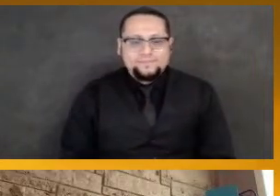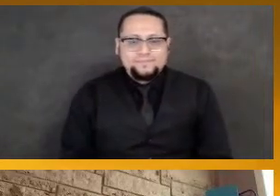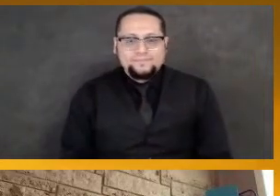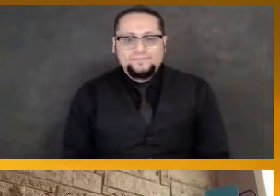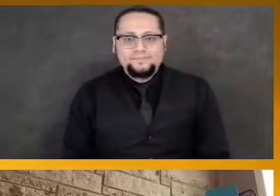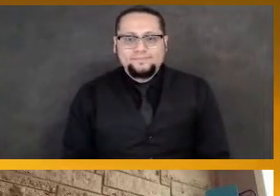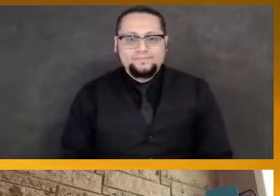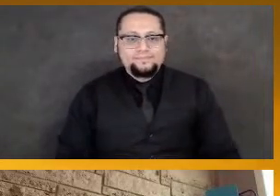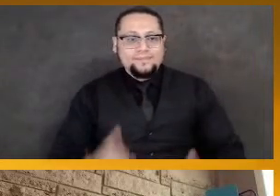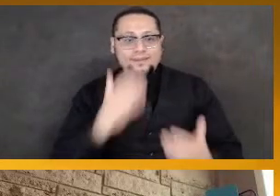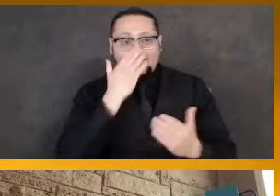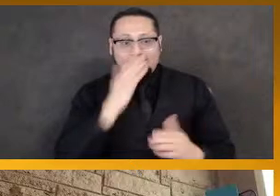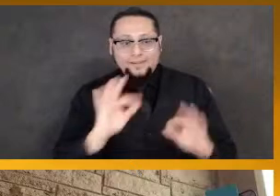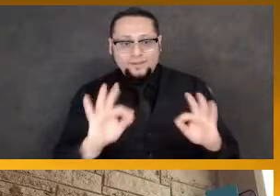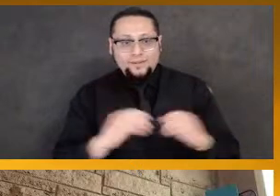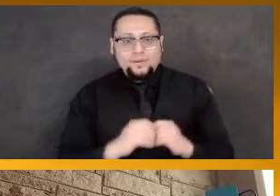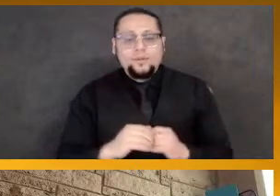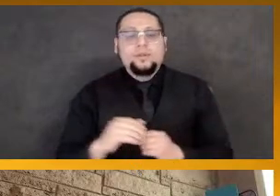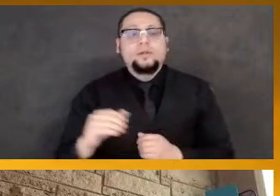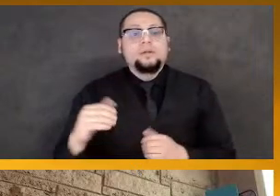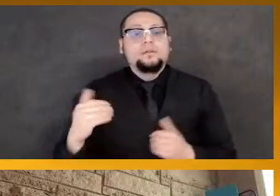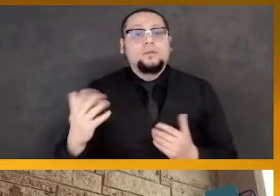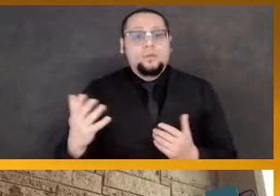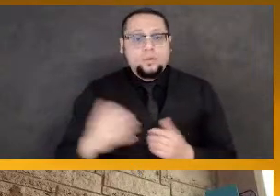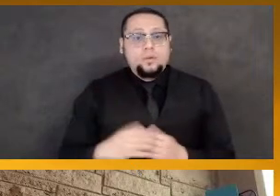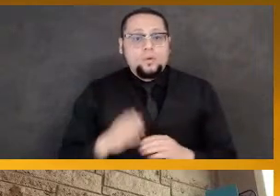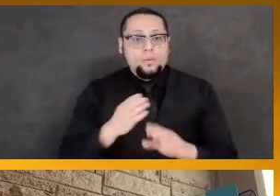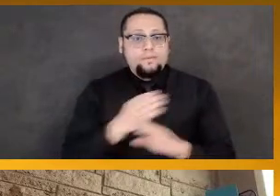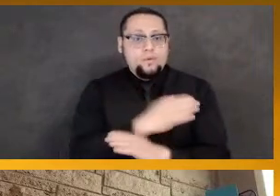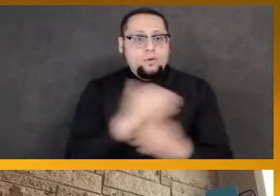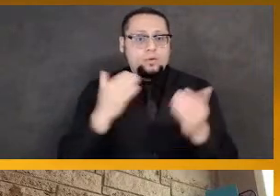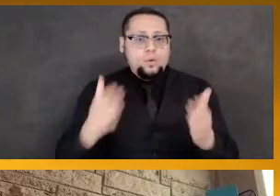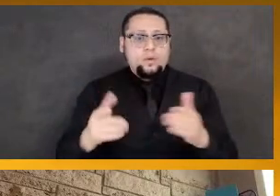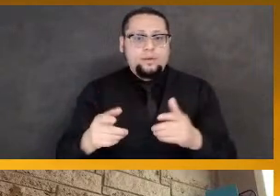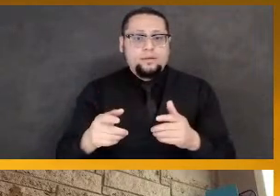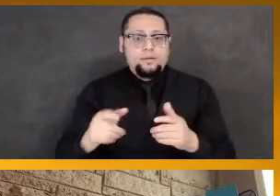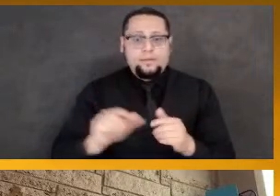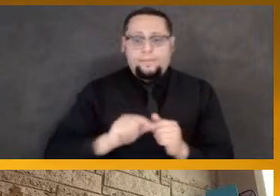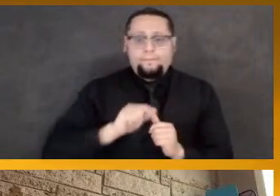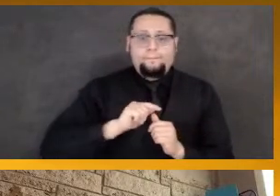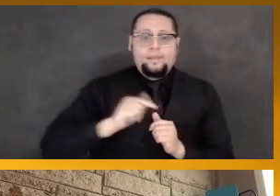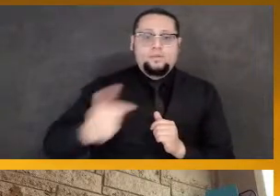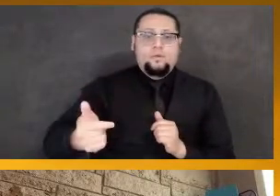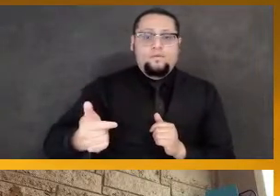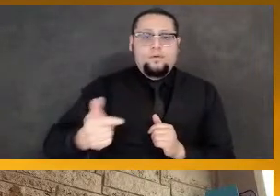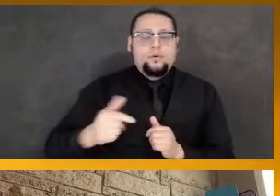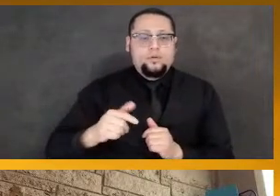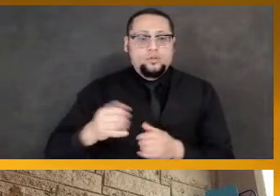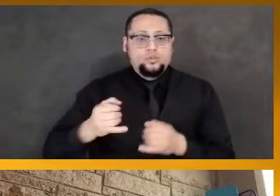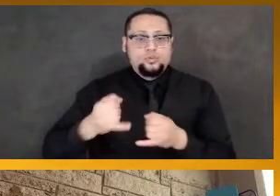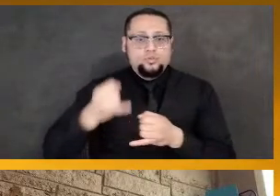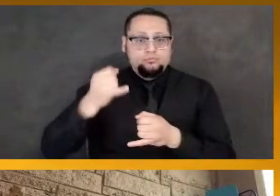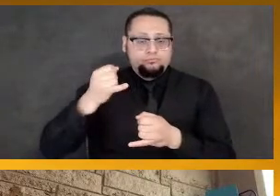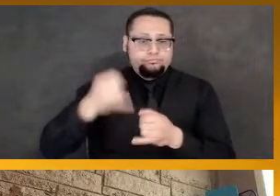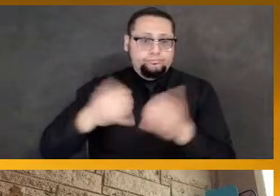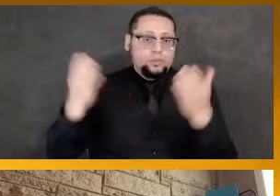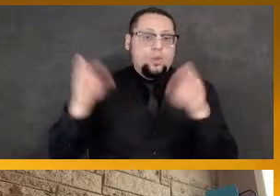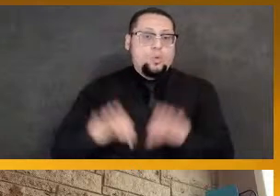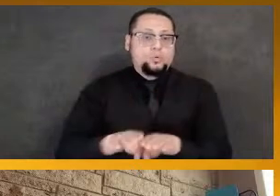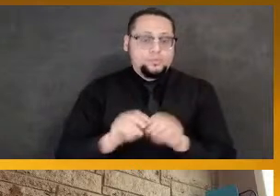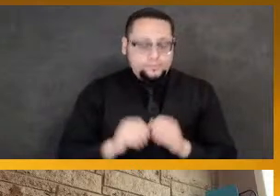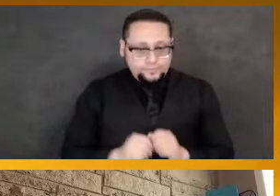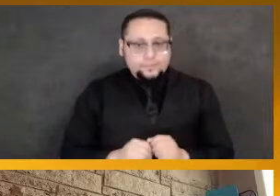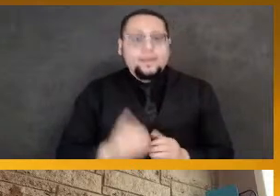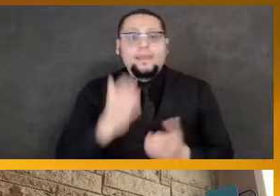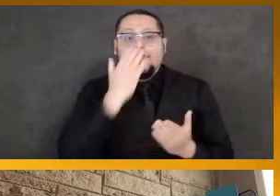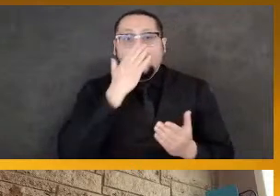Thank you. So before we go ahead and pass it over to finish our closing out, I just wanted to say